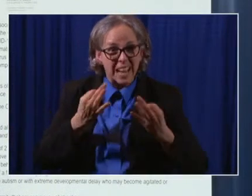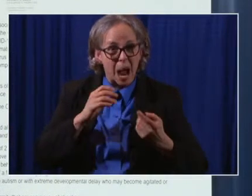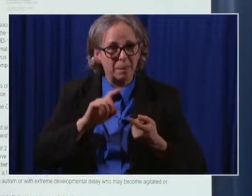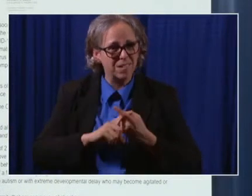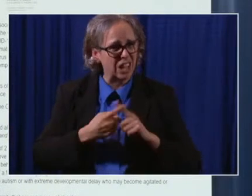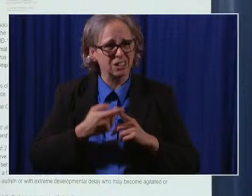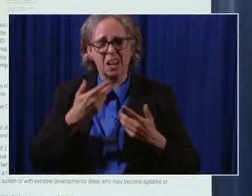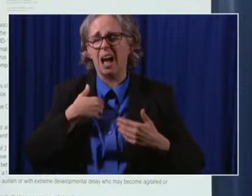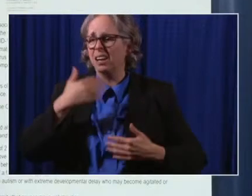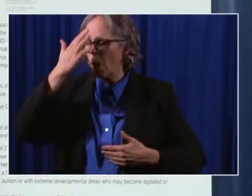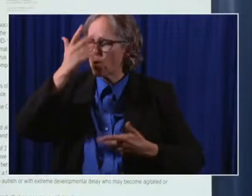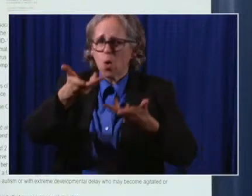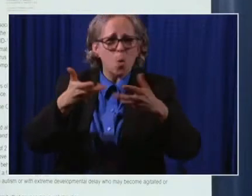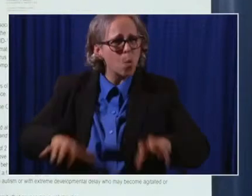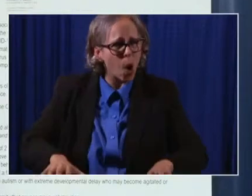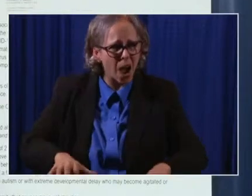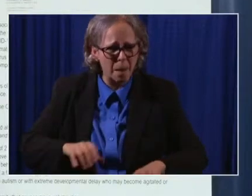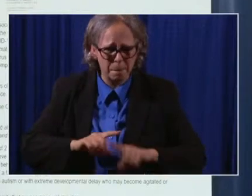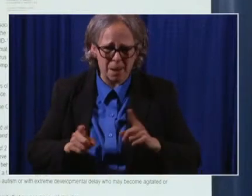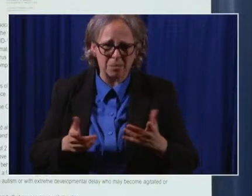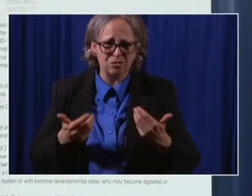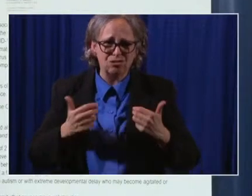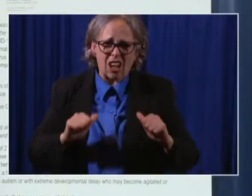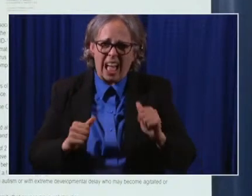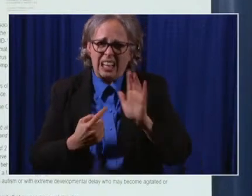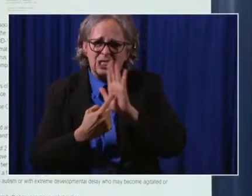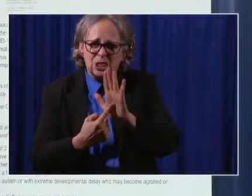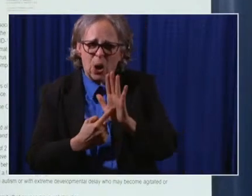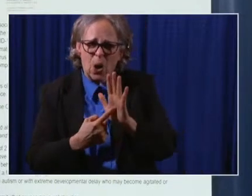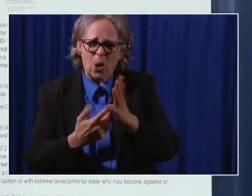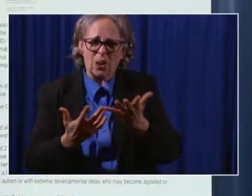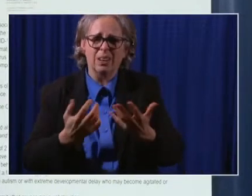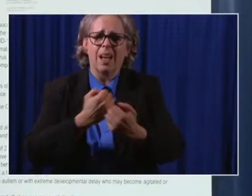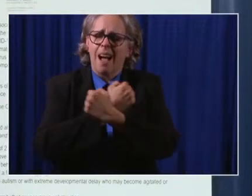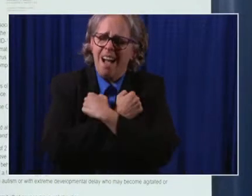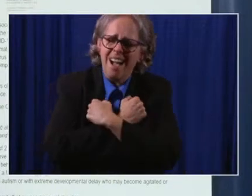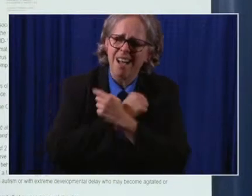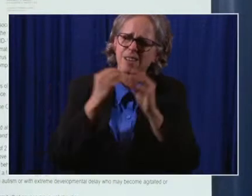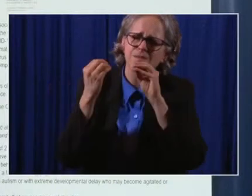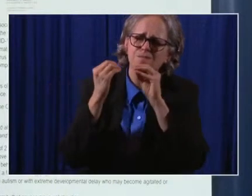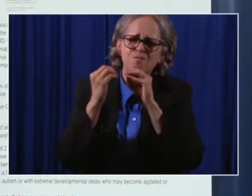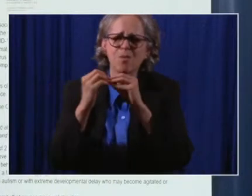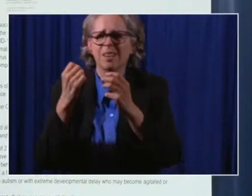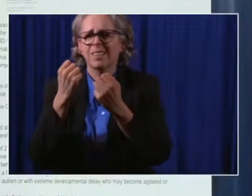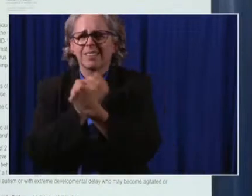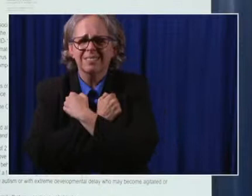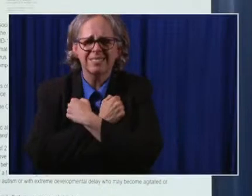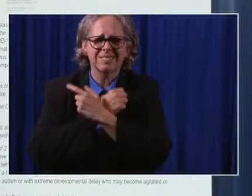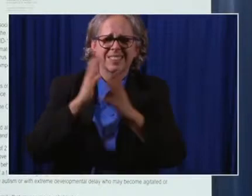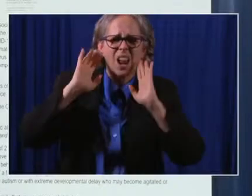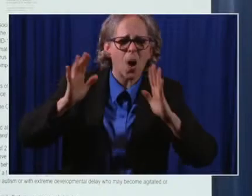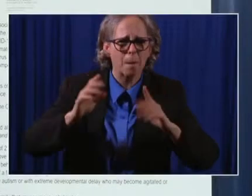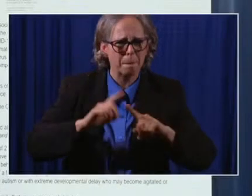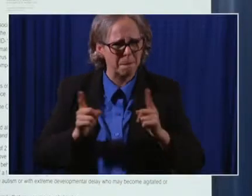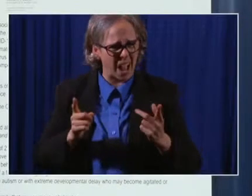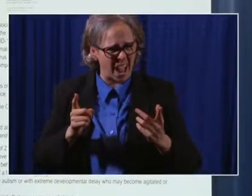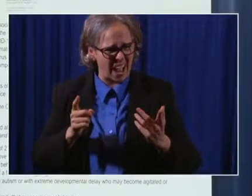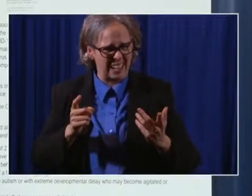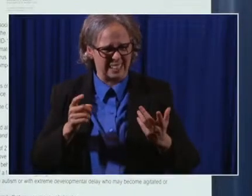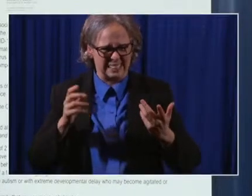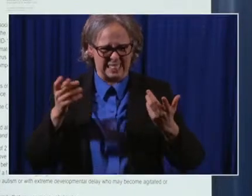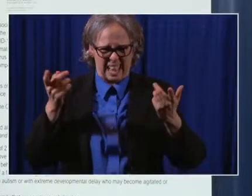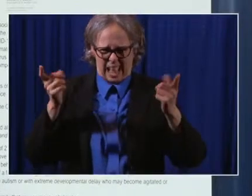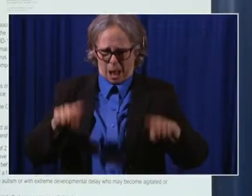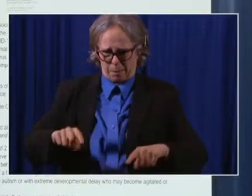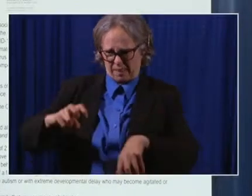see them to try to show affection or want to show affection. But the virus is lurking. Please try to remember that you're showing love